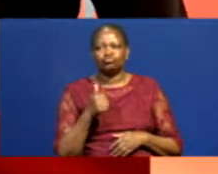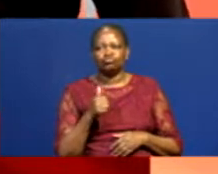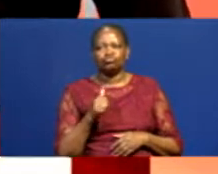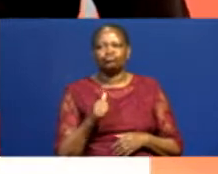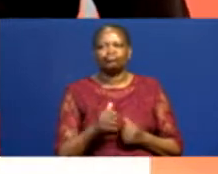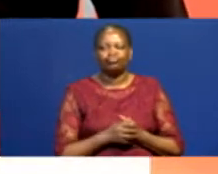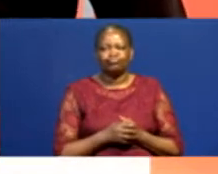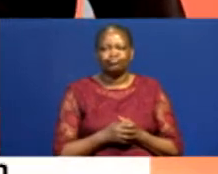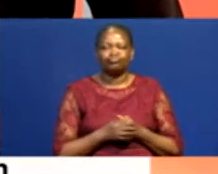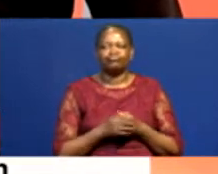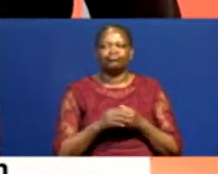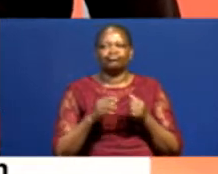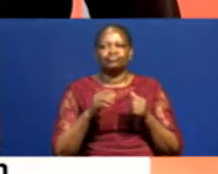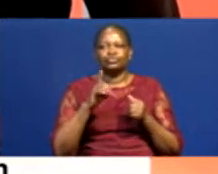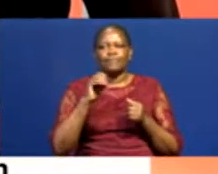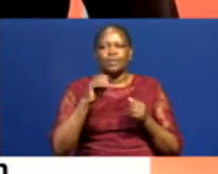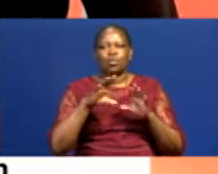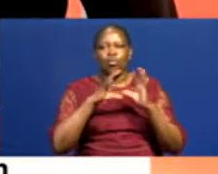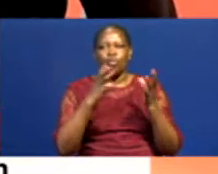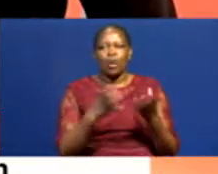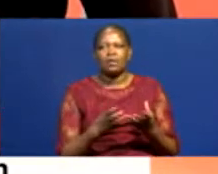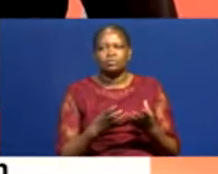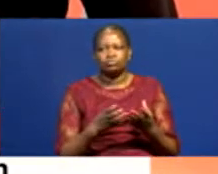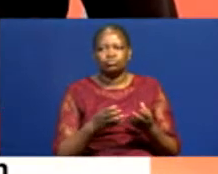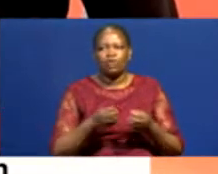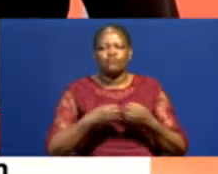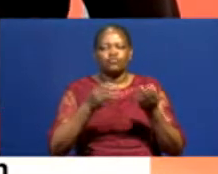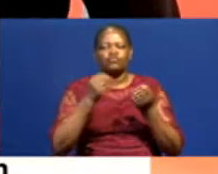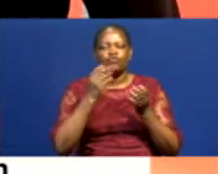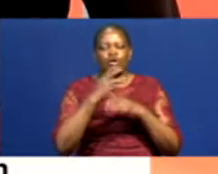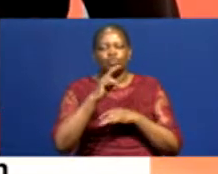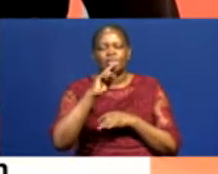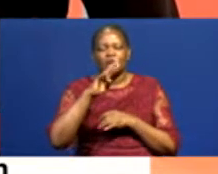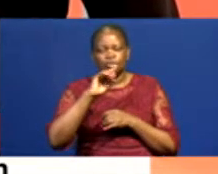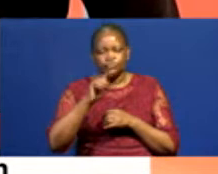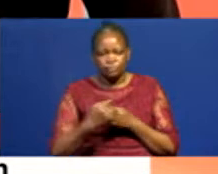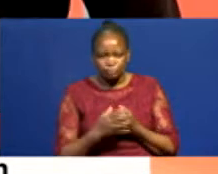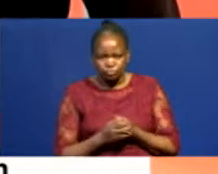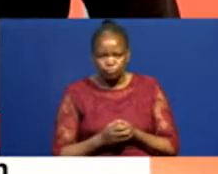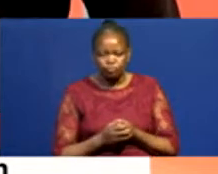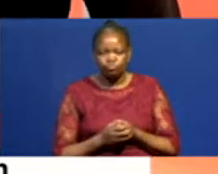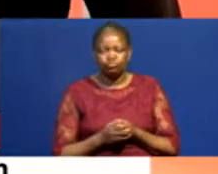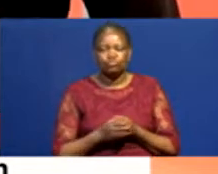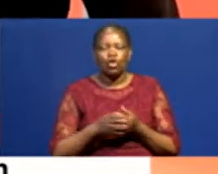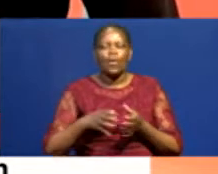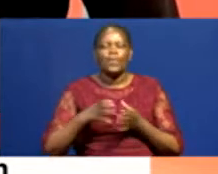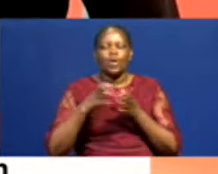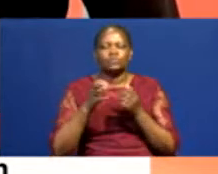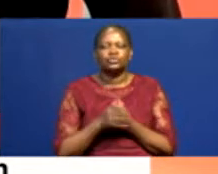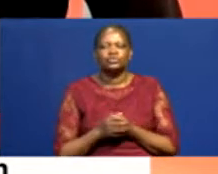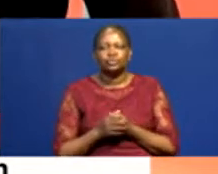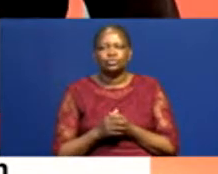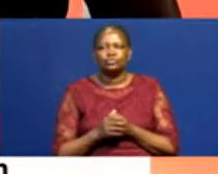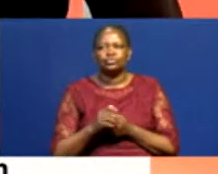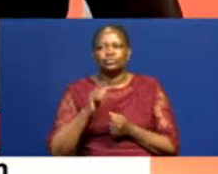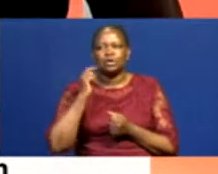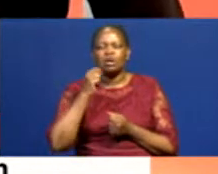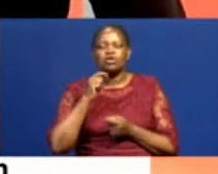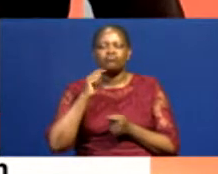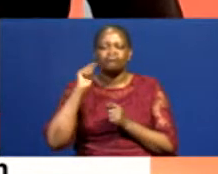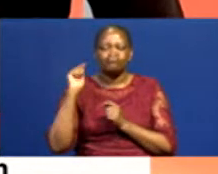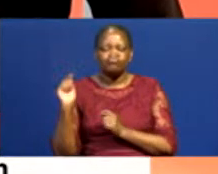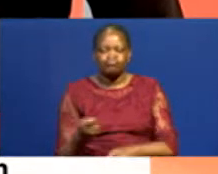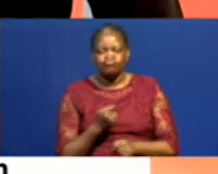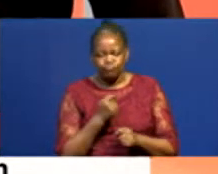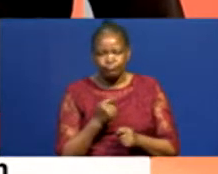European Golf Tour, has donated over 24,000 golf balls to the Junior Golf Foundation Kenya in a bid to support the development of golf